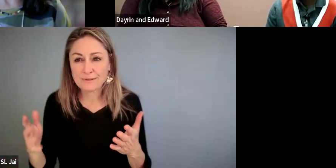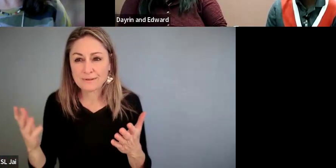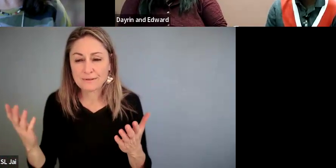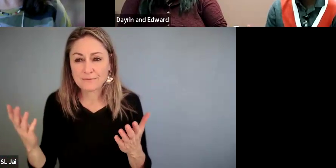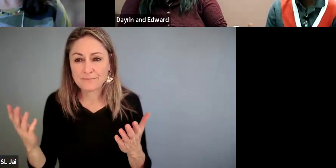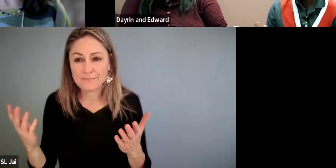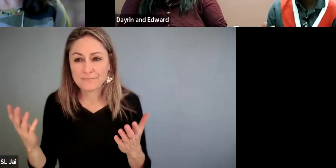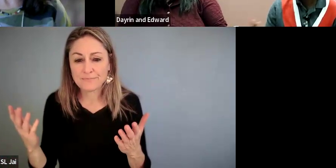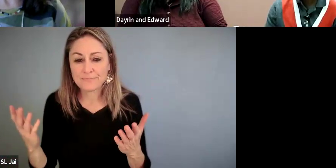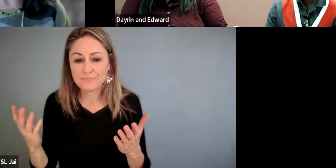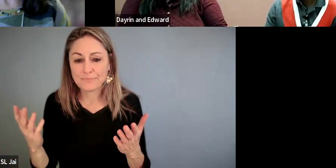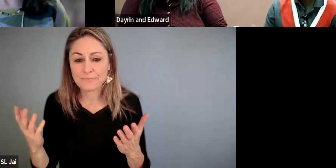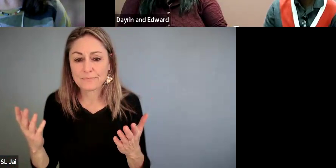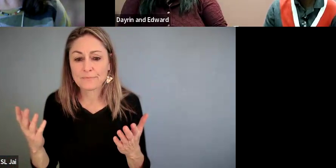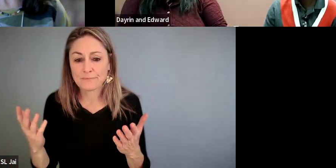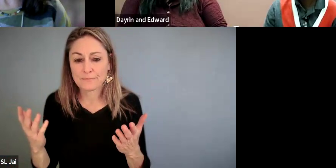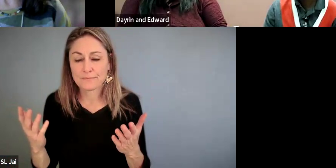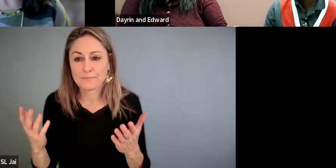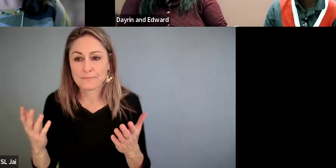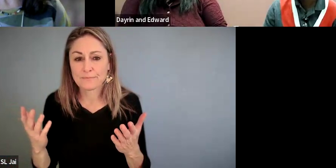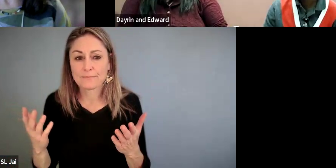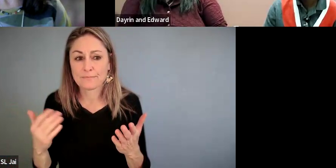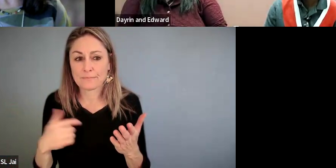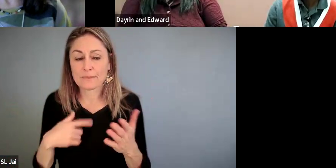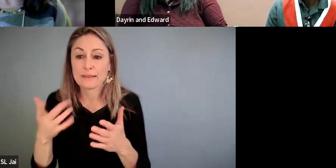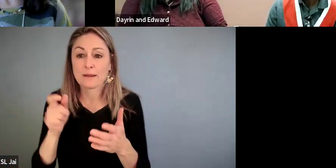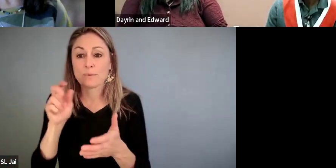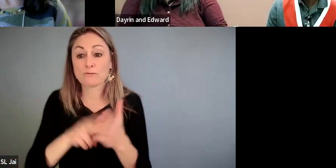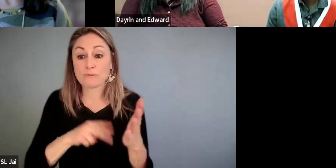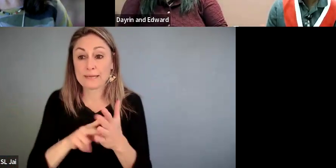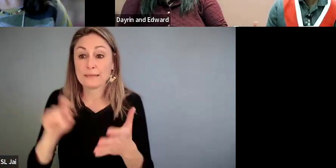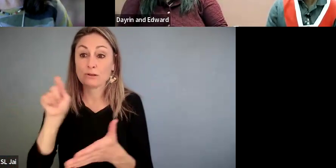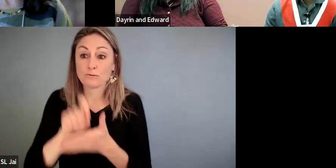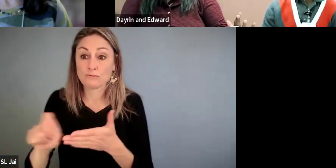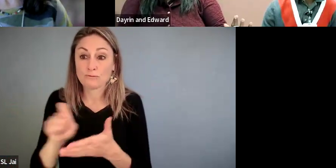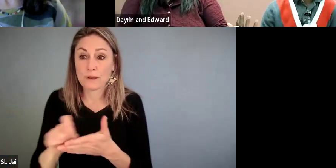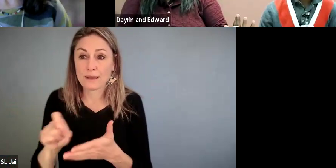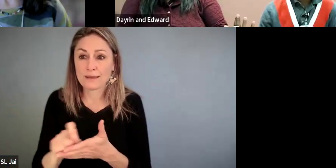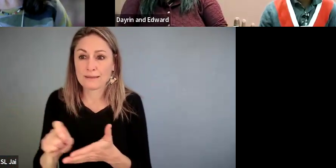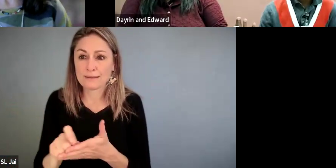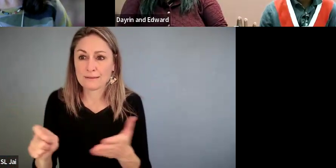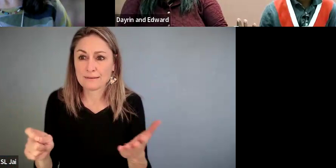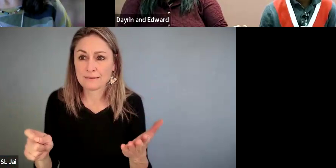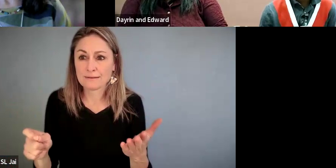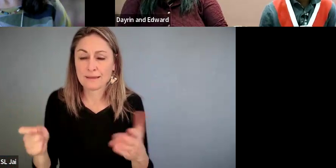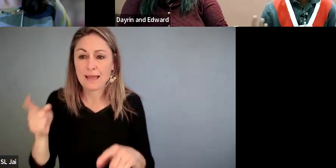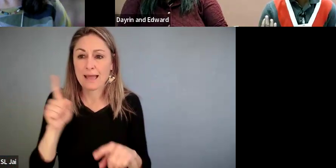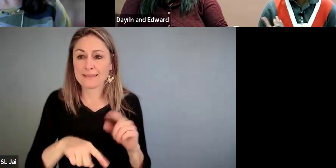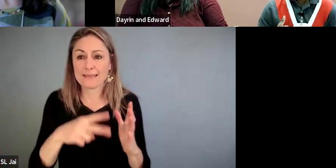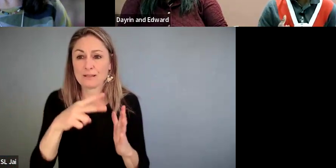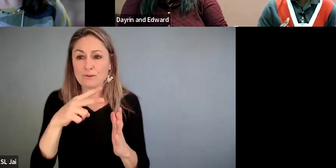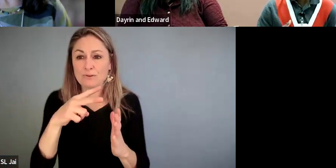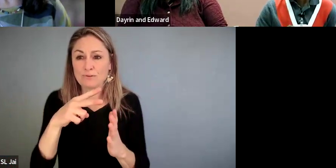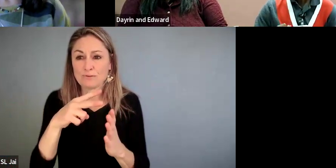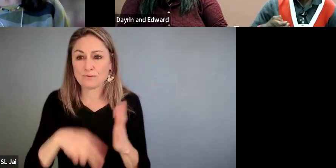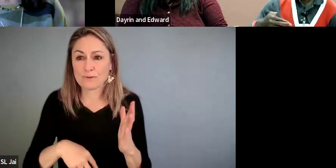face as to work may be reading and writing, Reading and writing? but because I cannot read, so I'm not